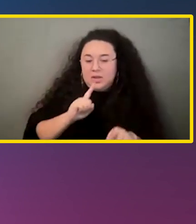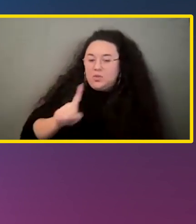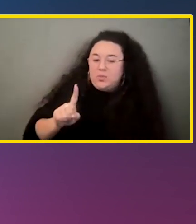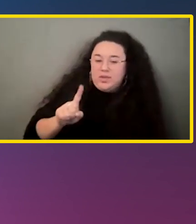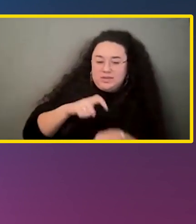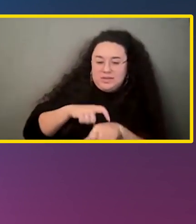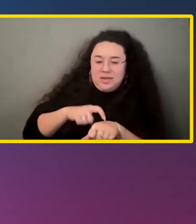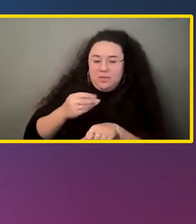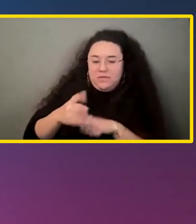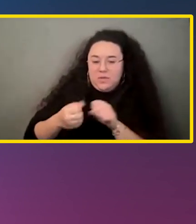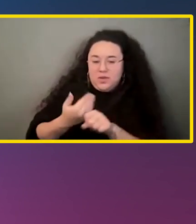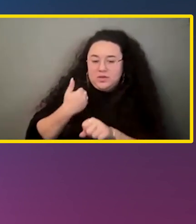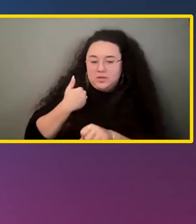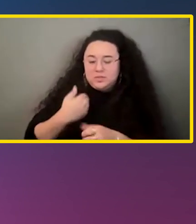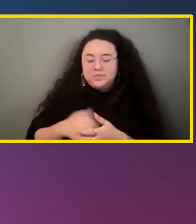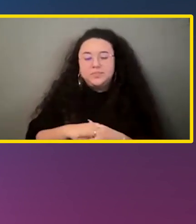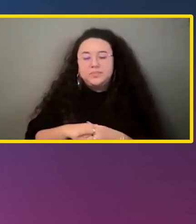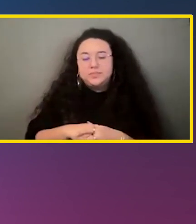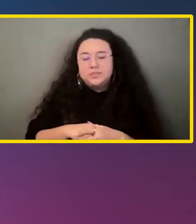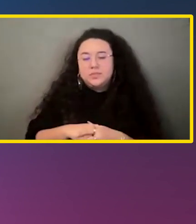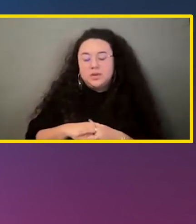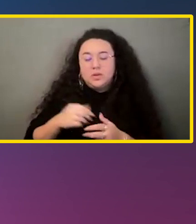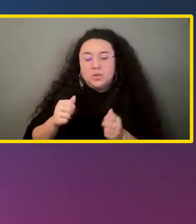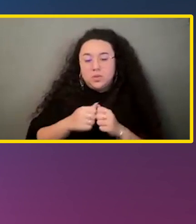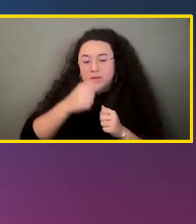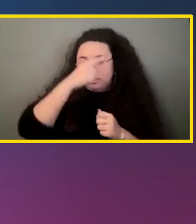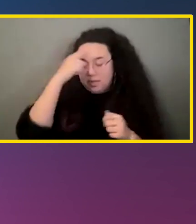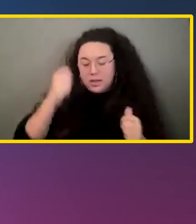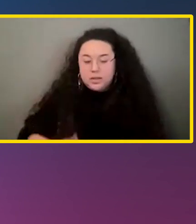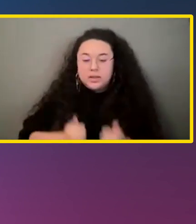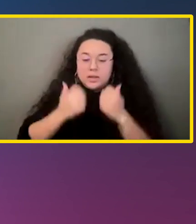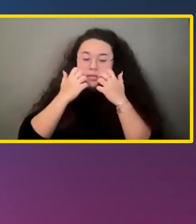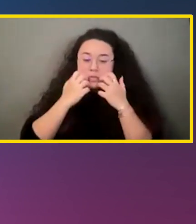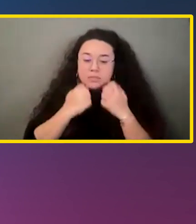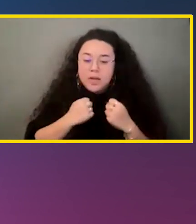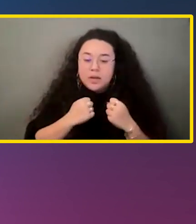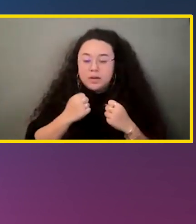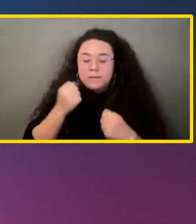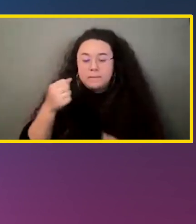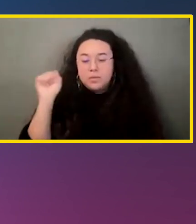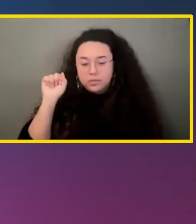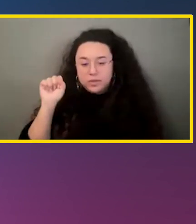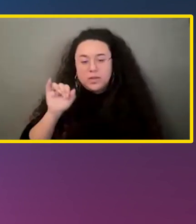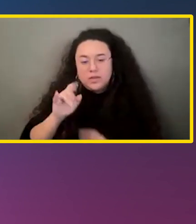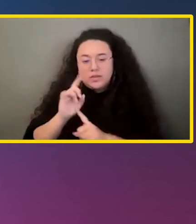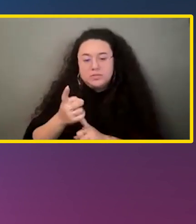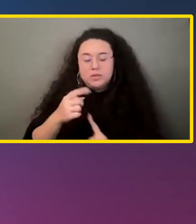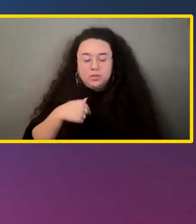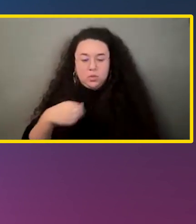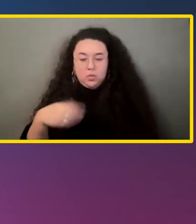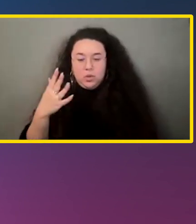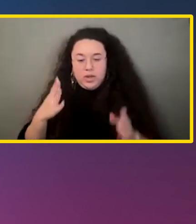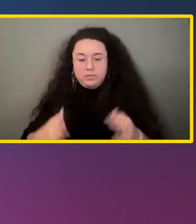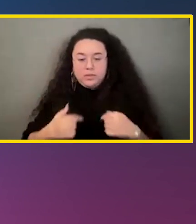a few years ago. The Black Lives Matter movement. This is a moment where a white person like